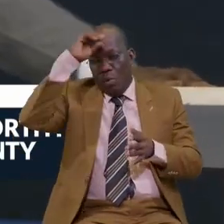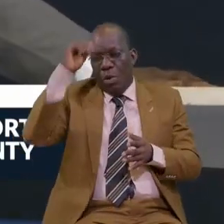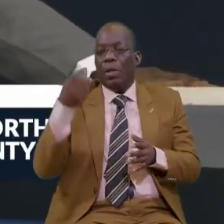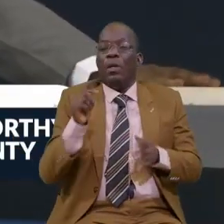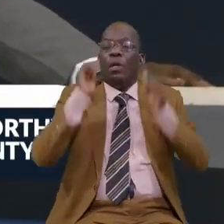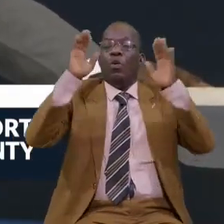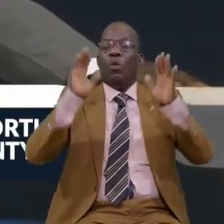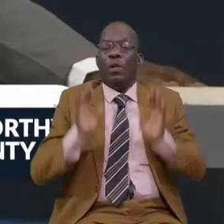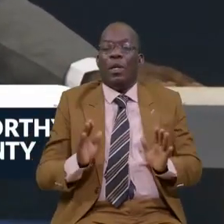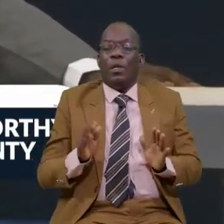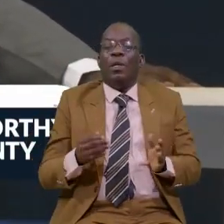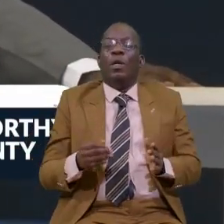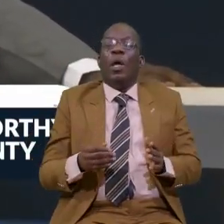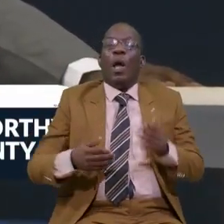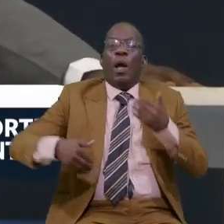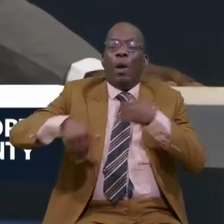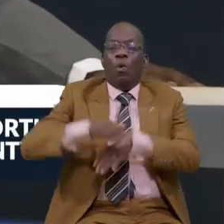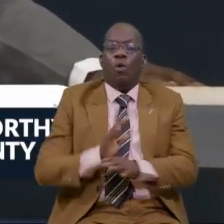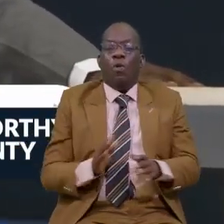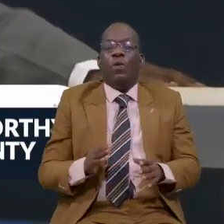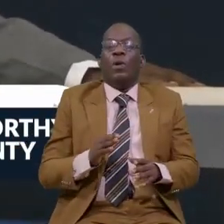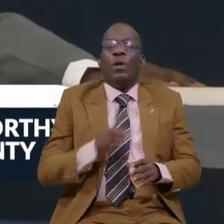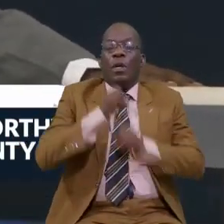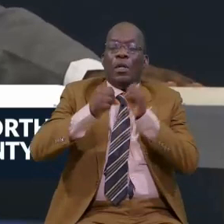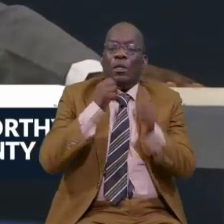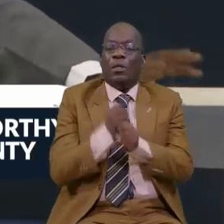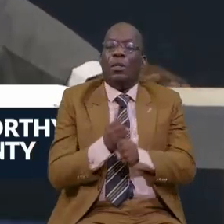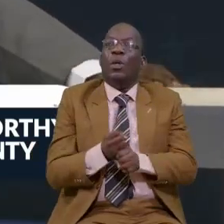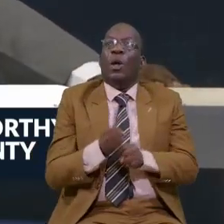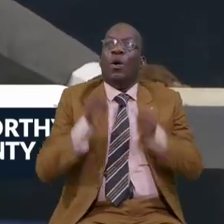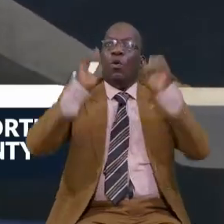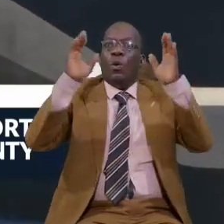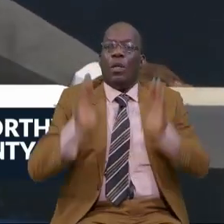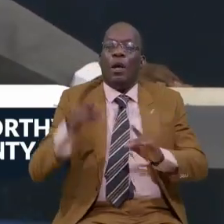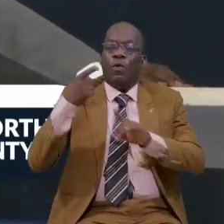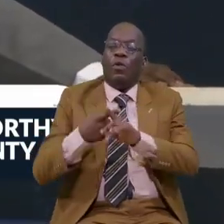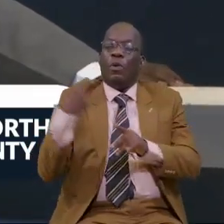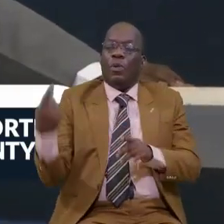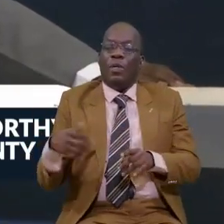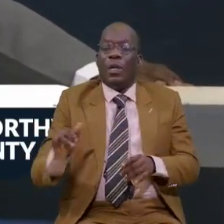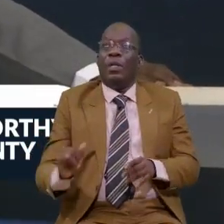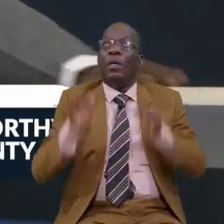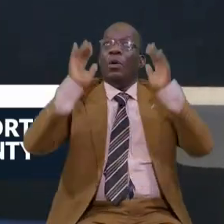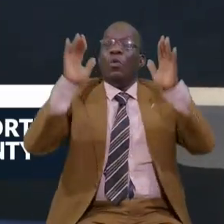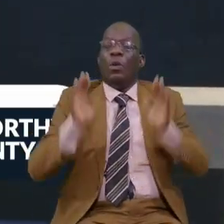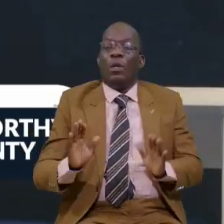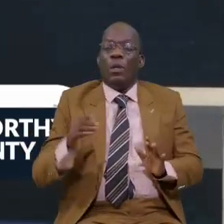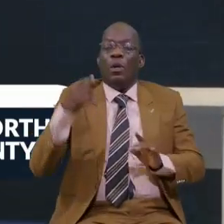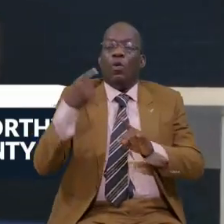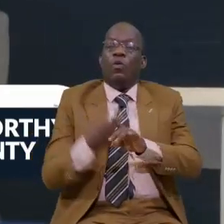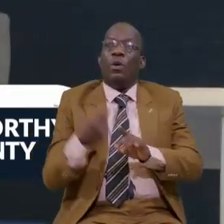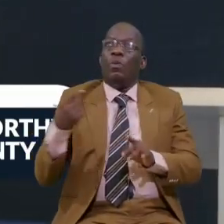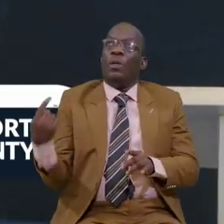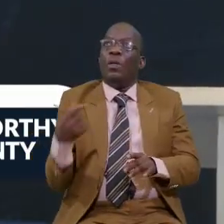even beyond angels. The wonder from eternity. The wonder from eternity to eternity.